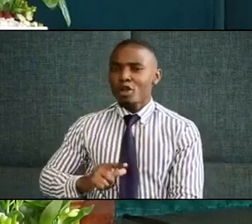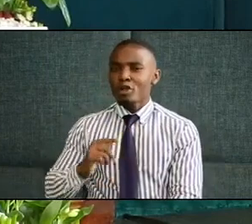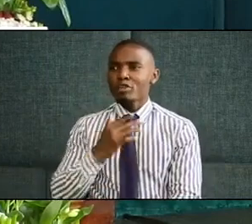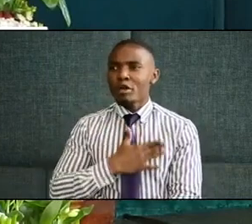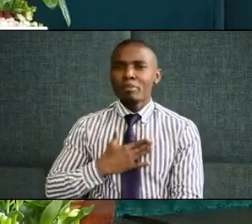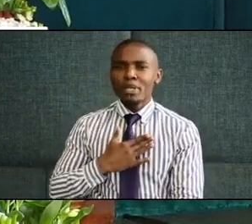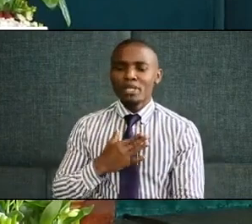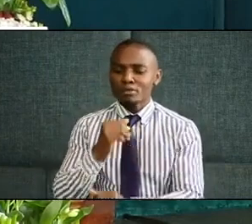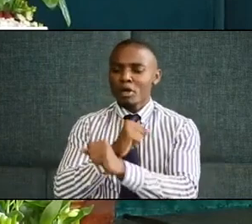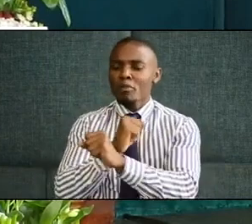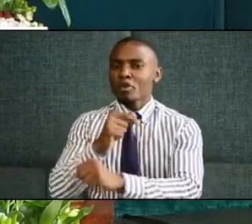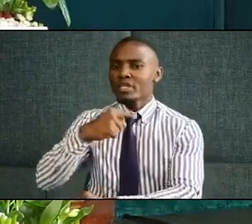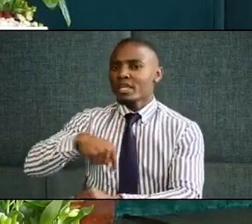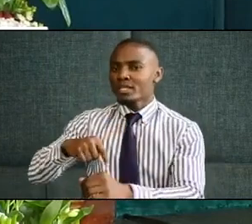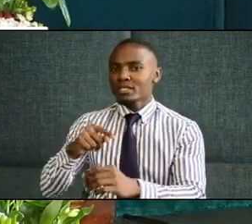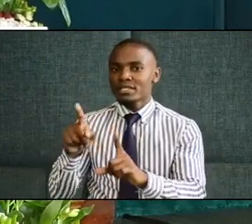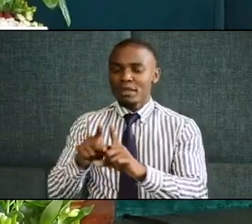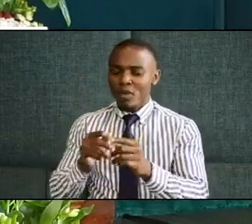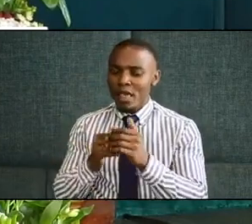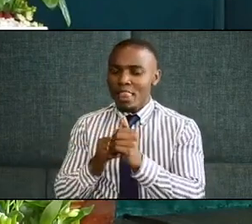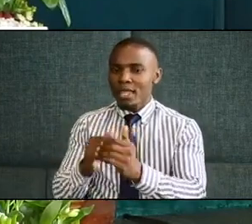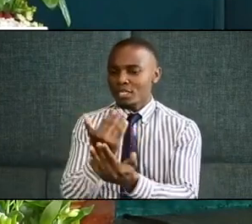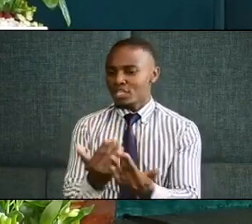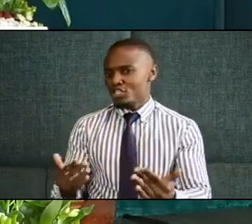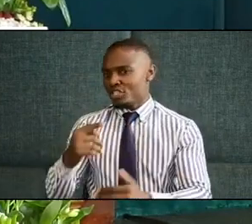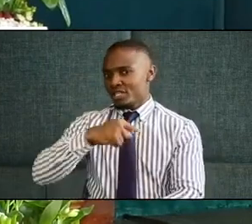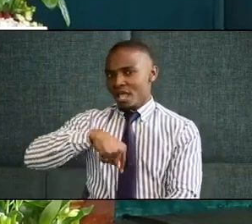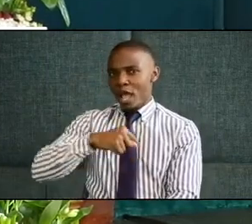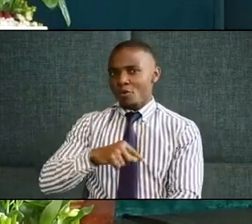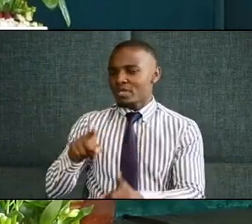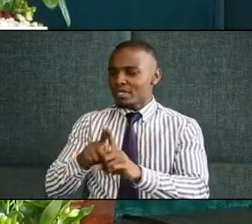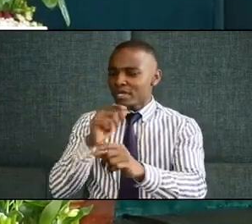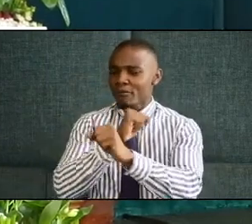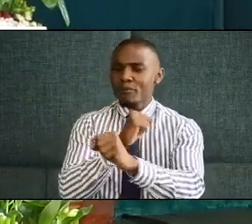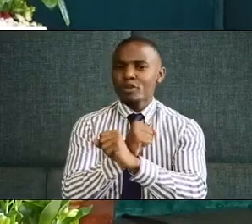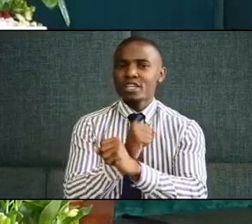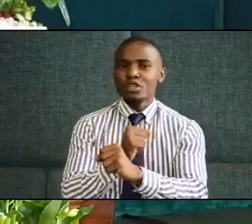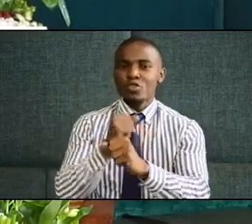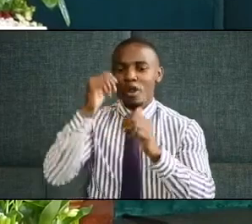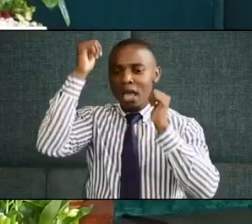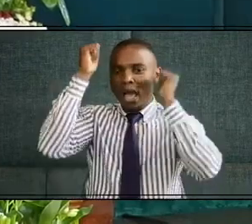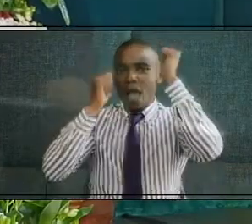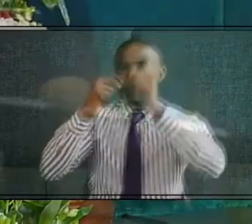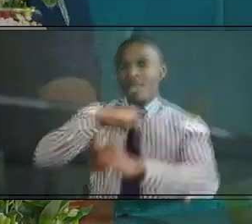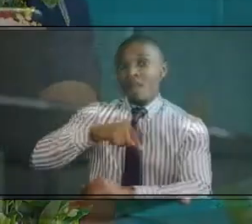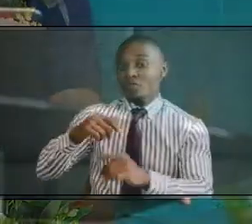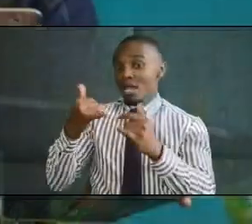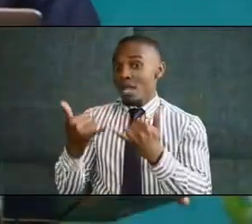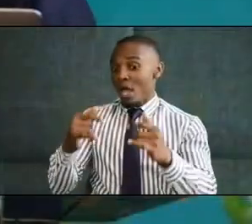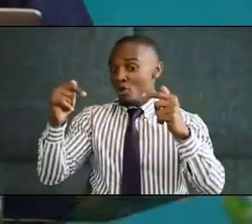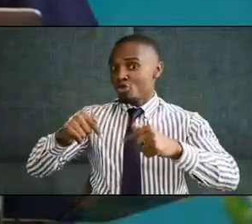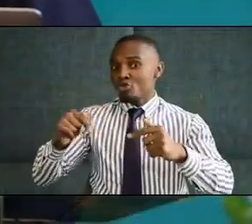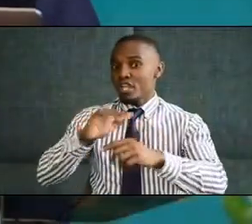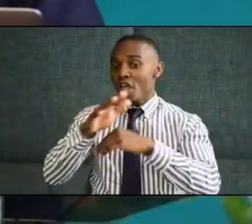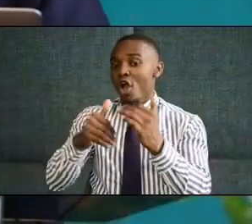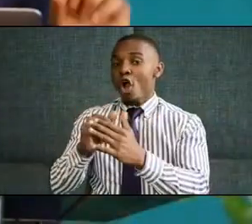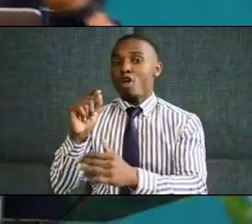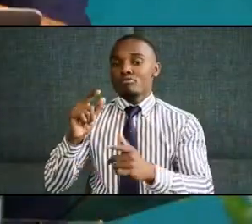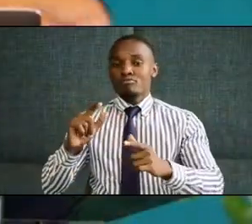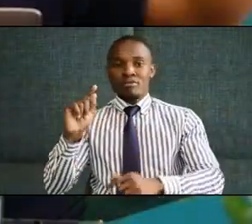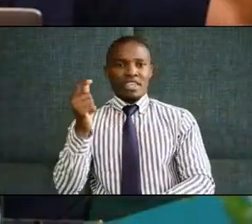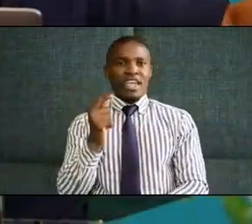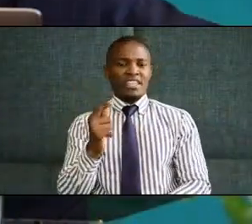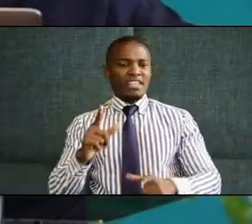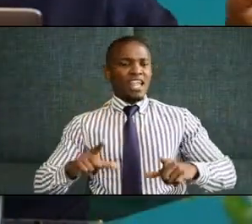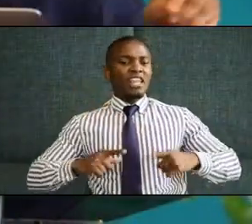our borders, guide our children, protect our troops. Today, Kenyans are living